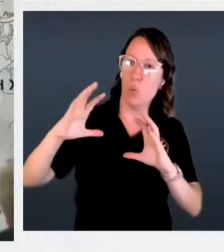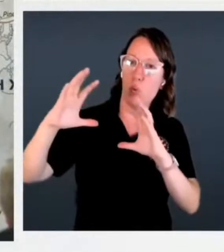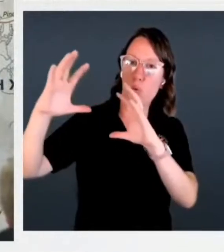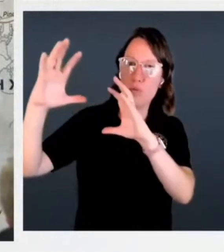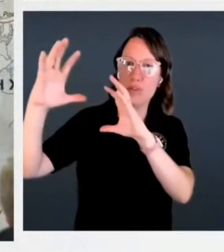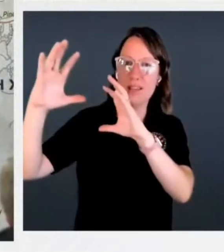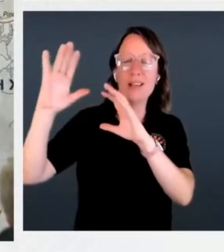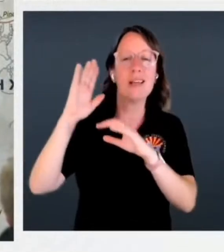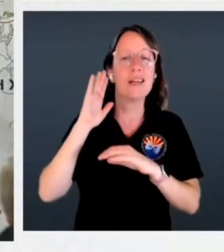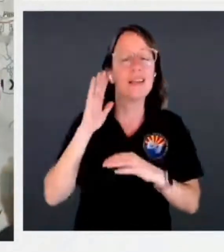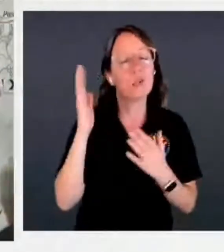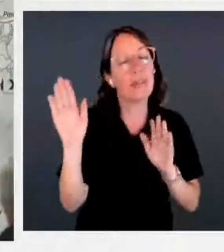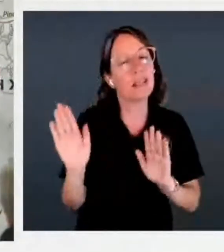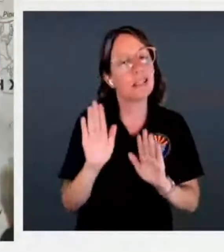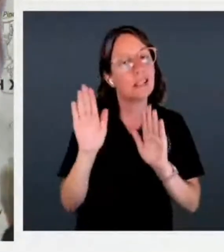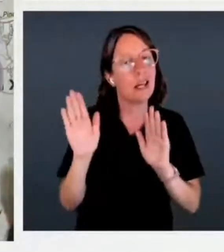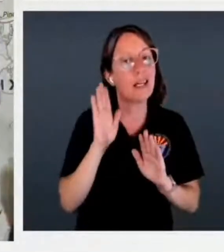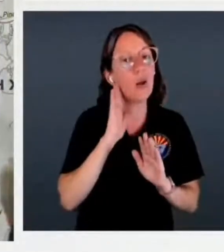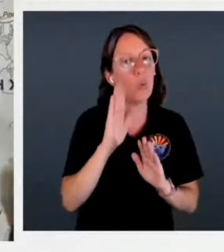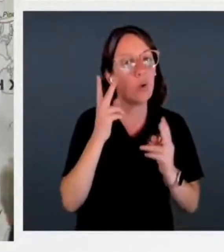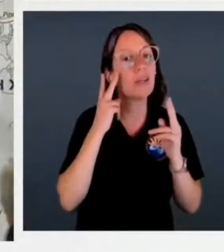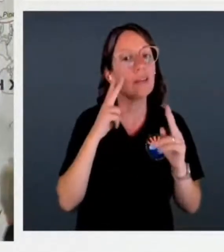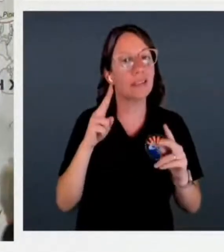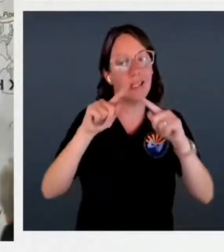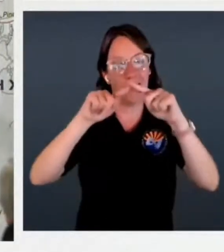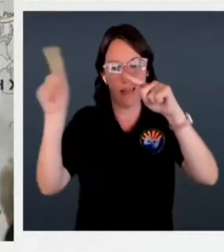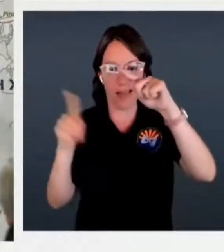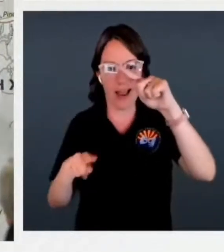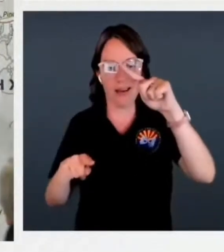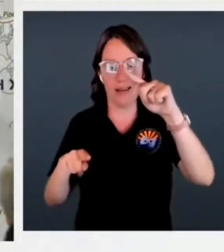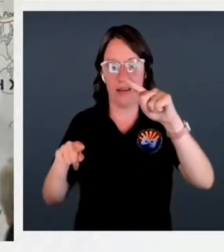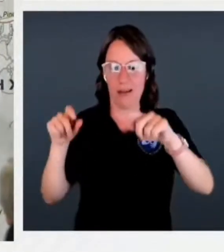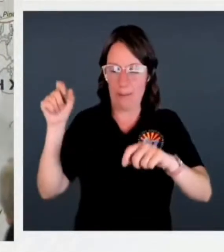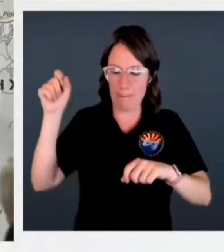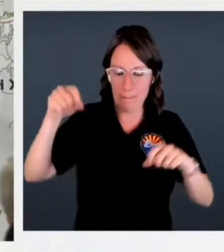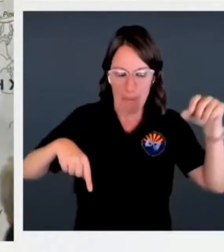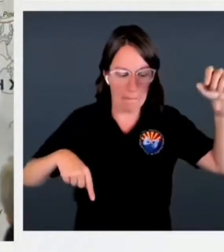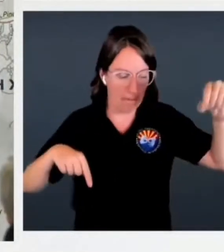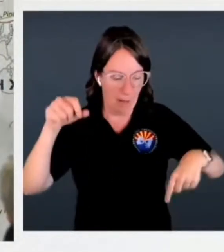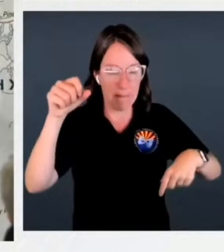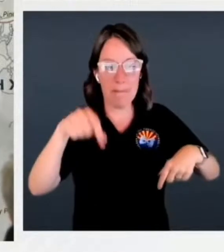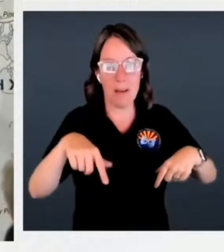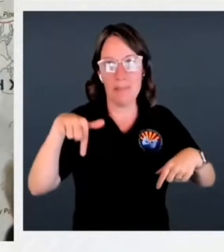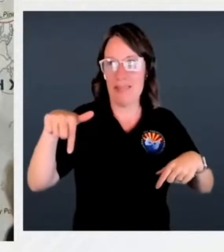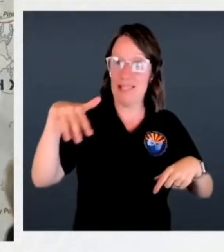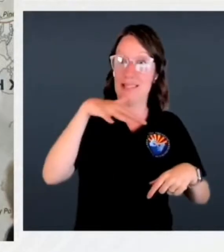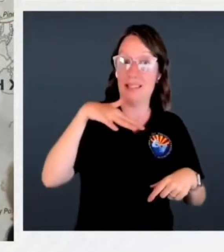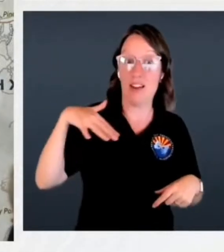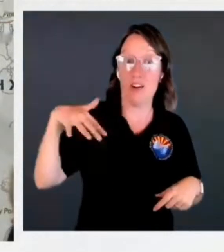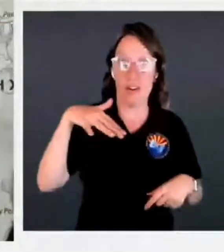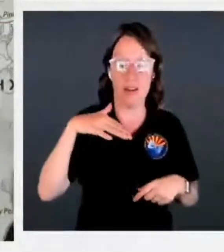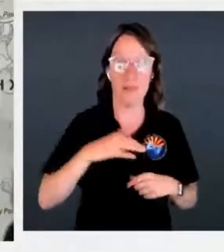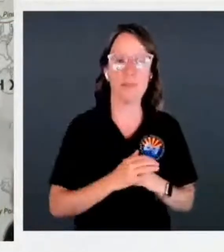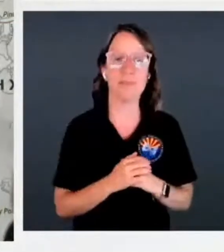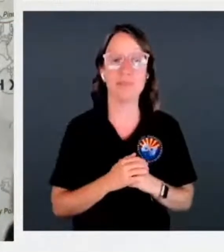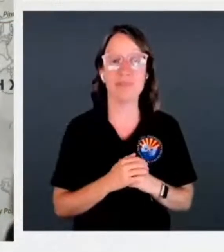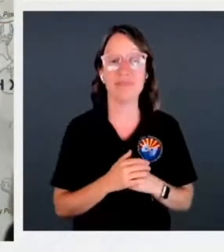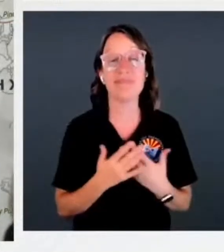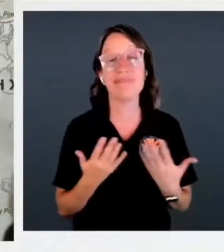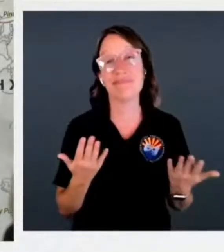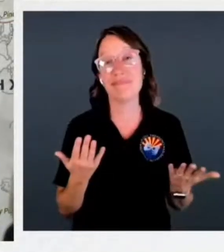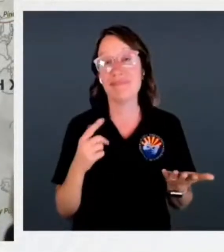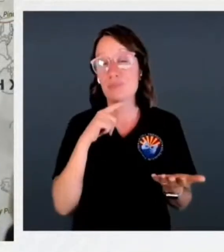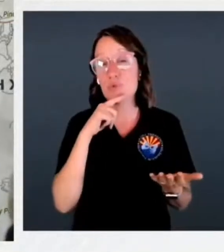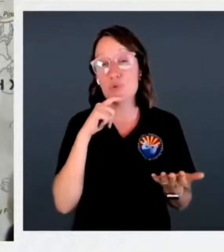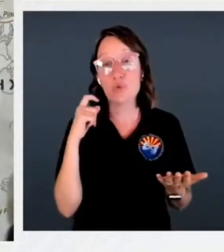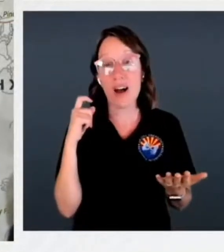we'll see the greatest number of lightning strikes in the general vicinity. Those will also be on the drier side. Underneath